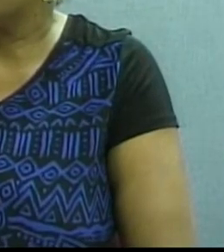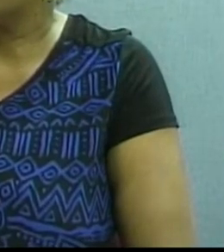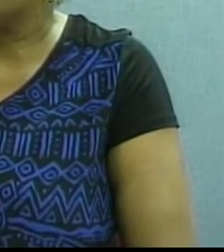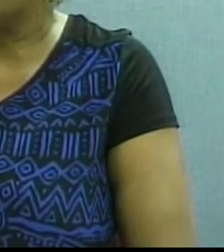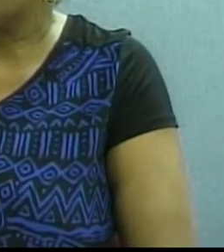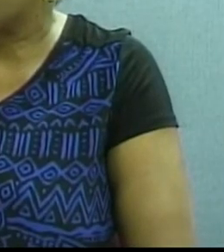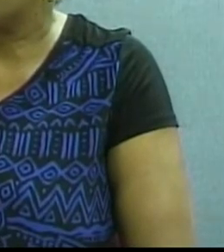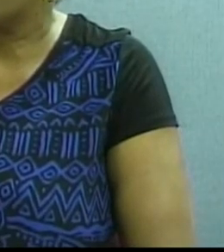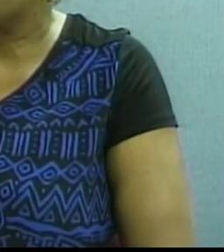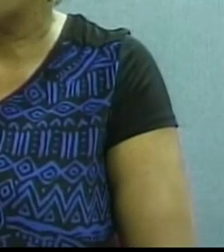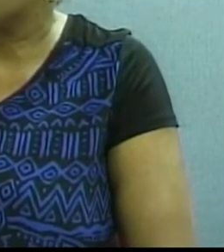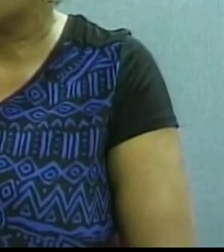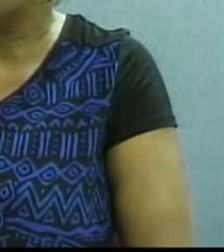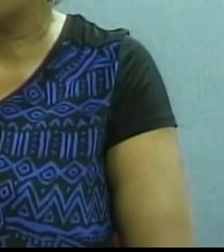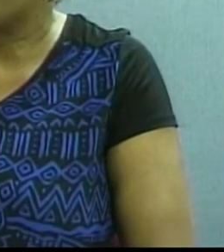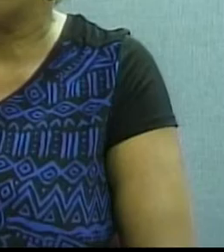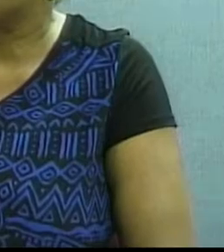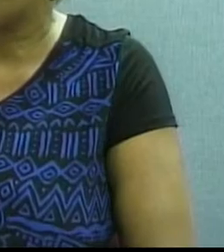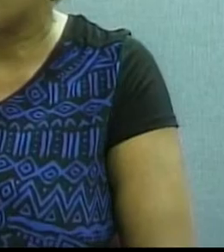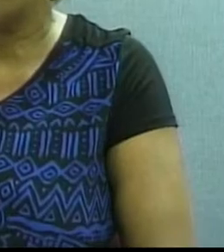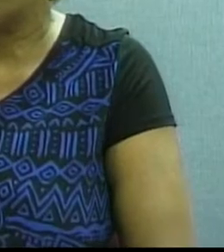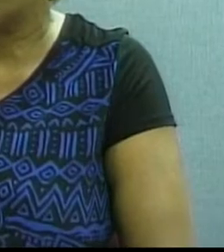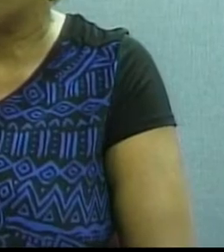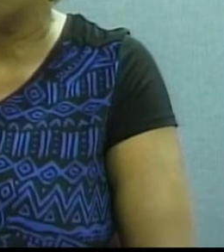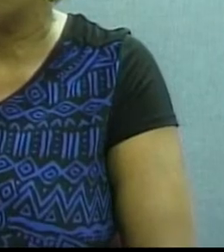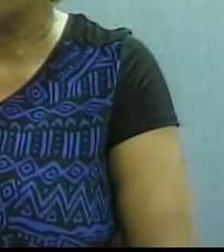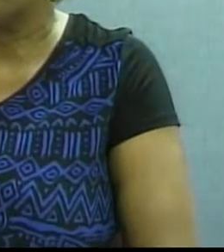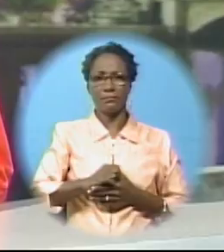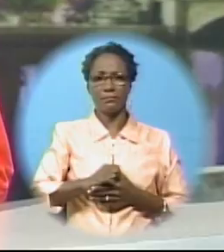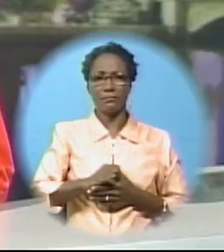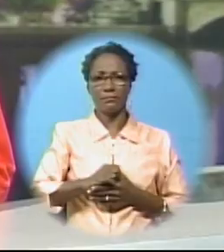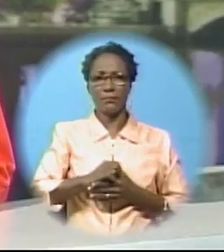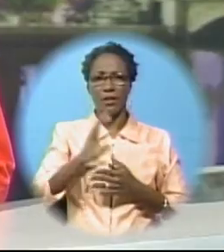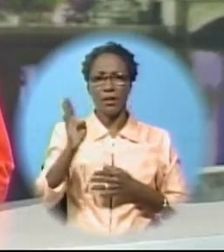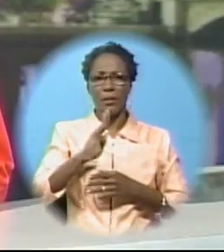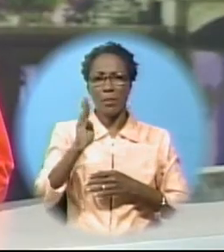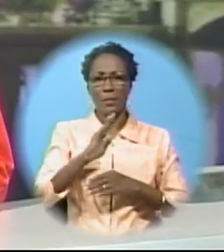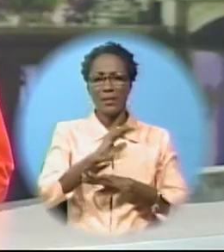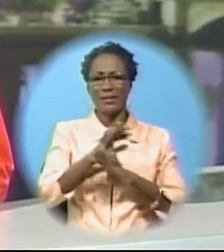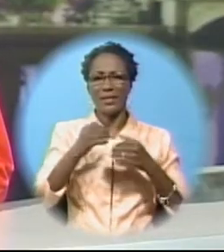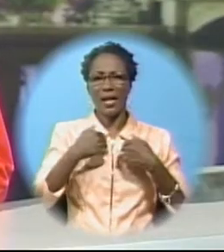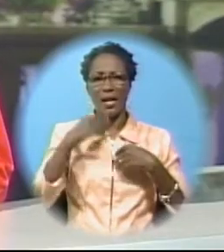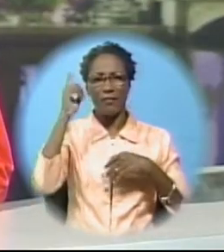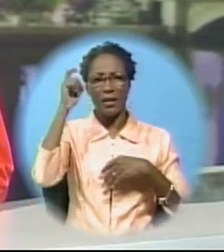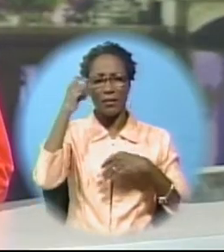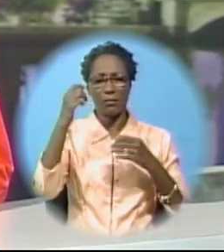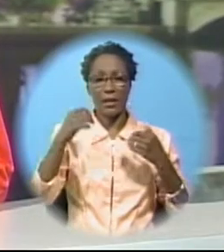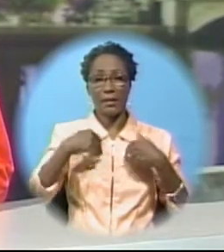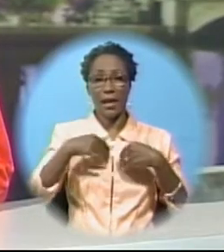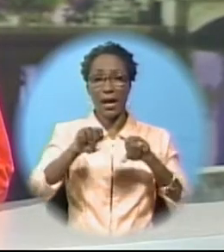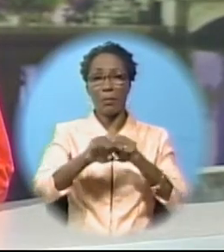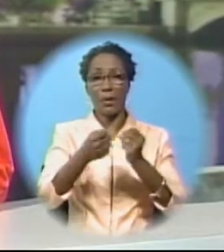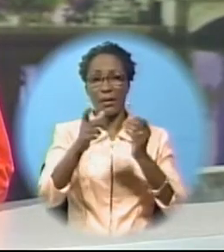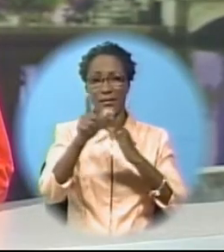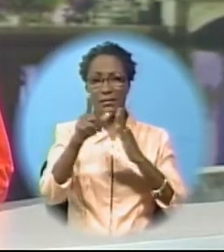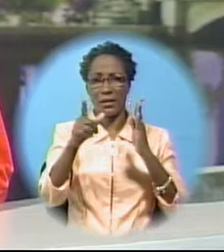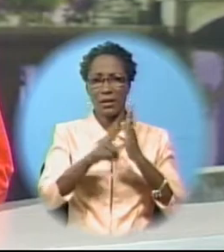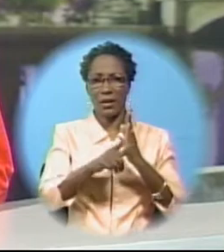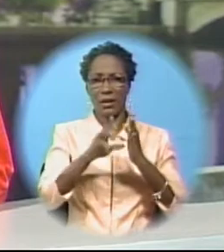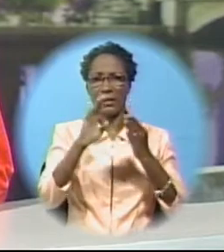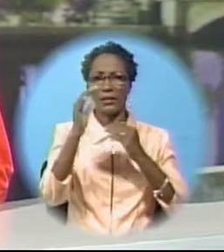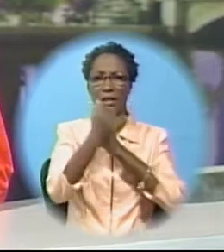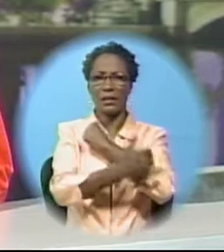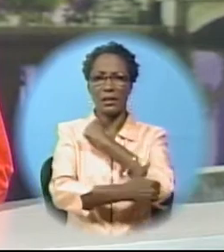our honest idea of how it can work for the benefit of everybody. Well, Barbados does not have a corrupt government. The